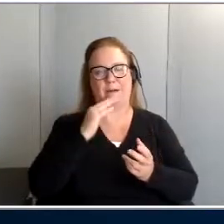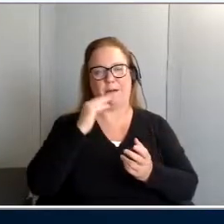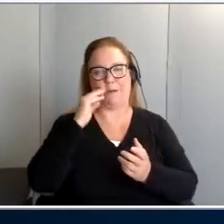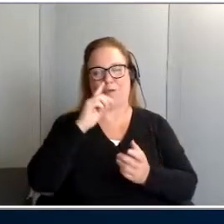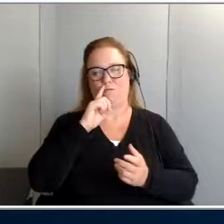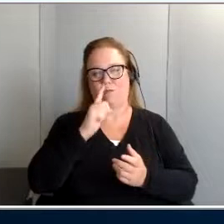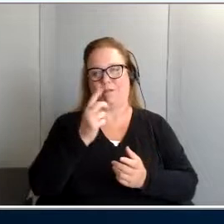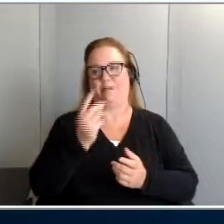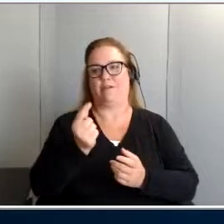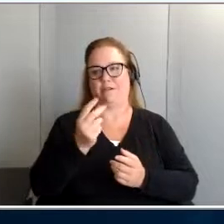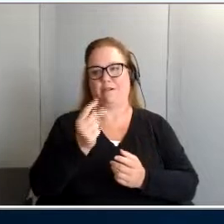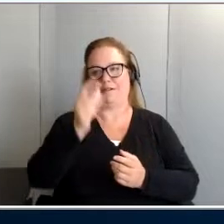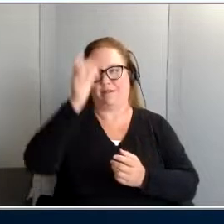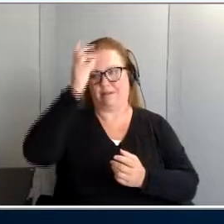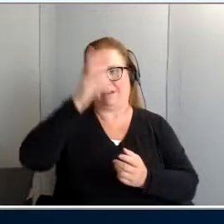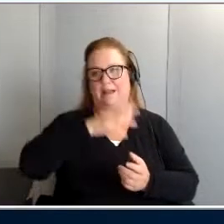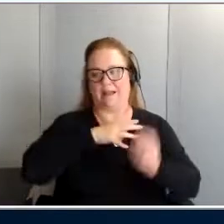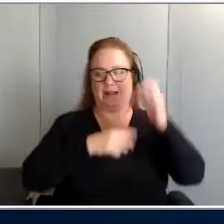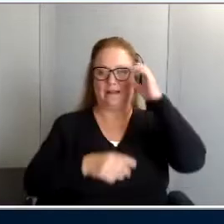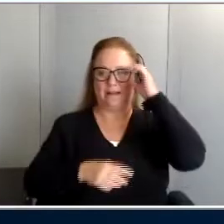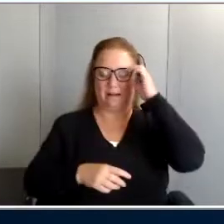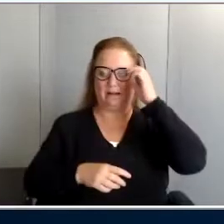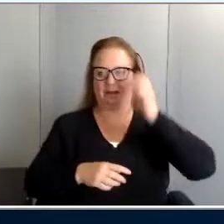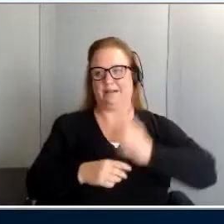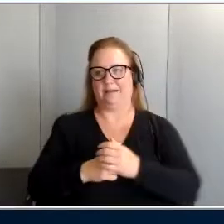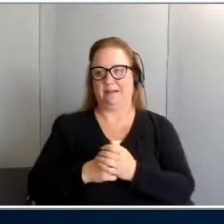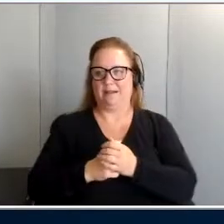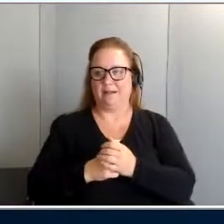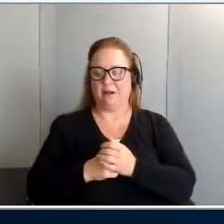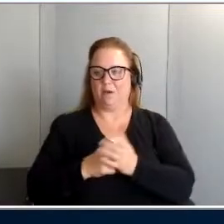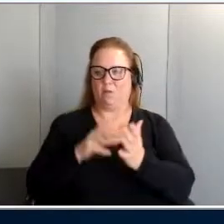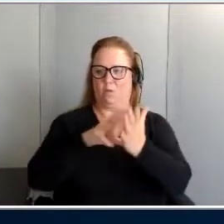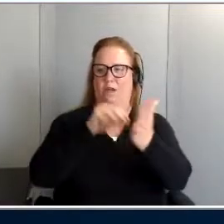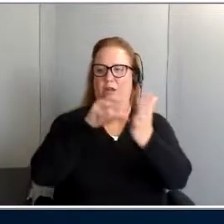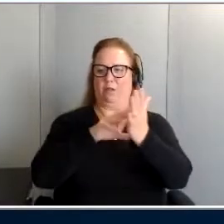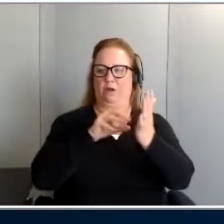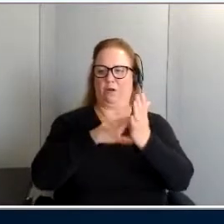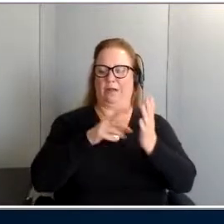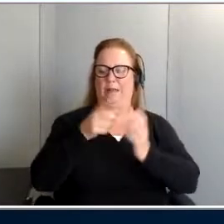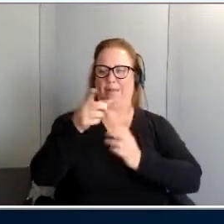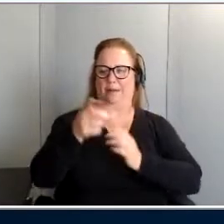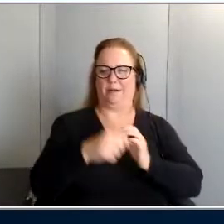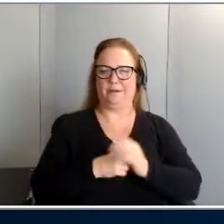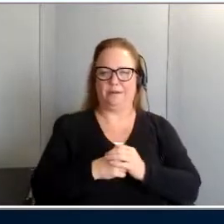guy. Just what's going on? What are you learning up there, Alan?